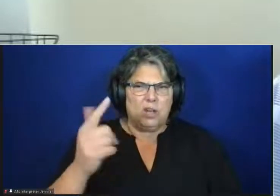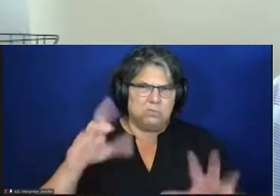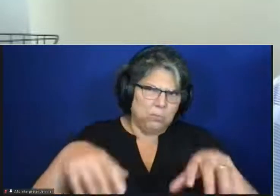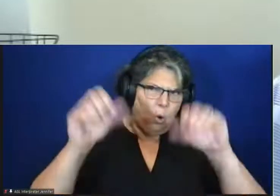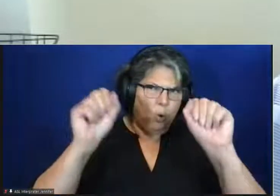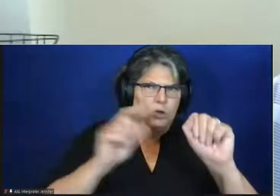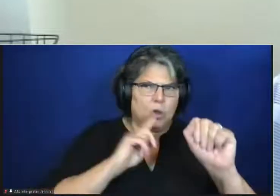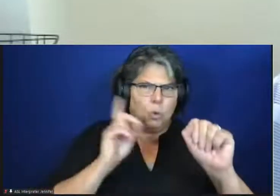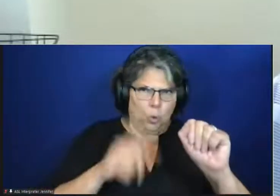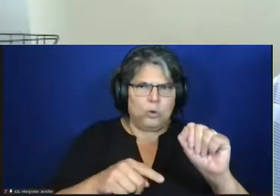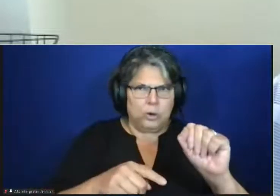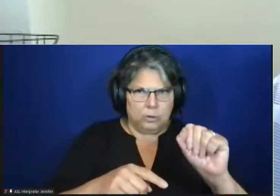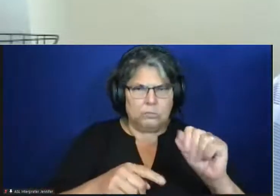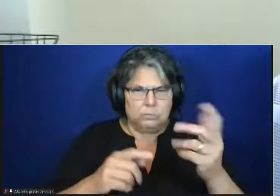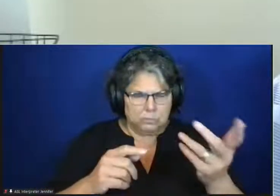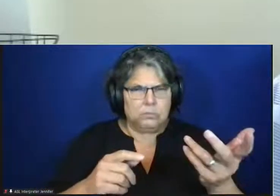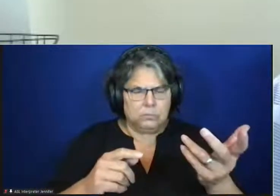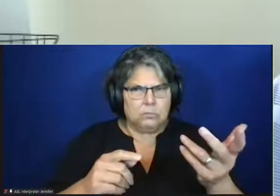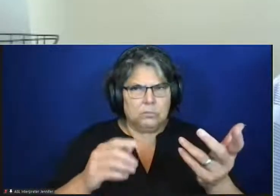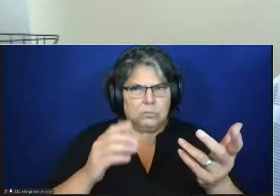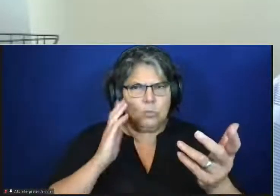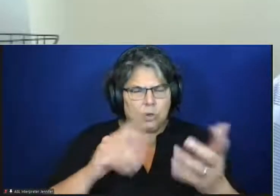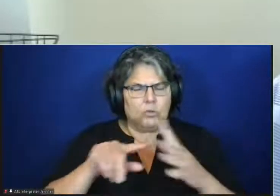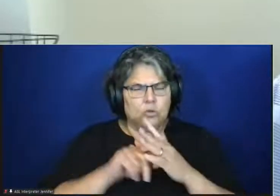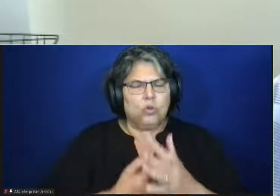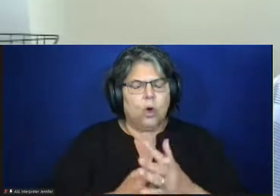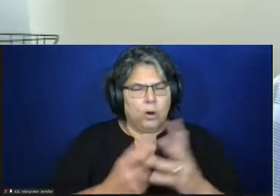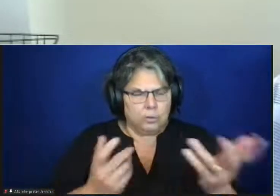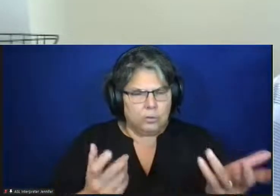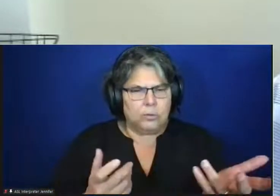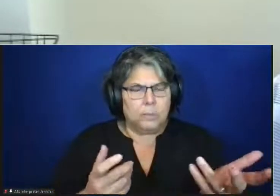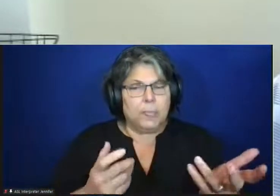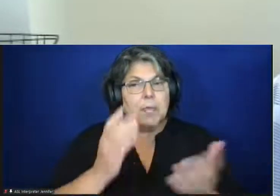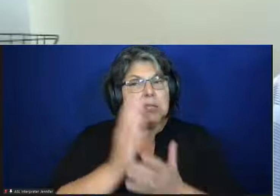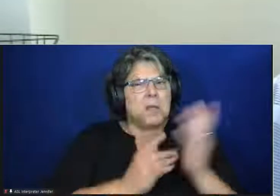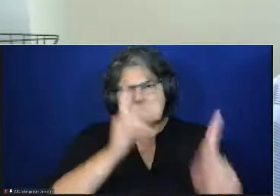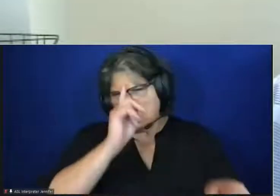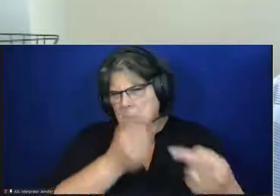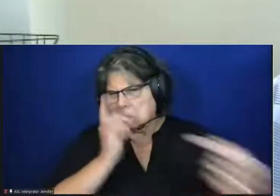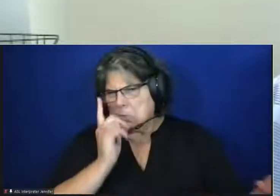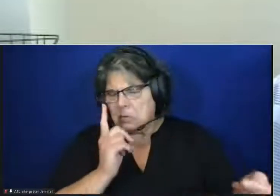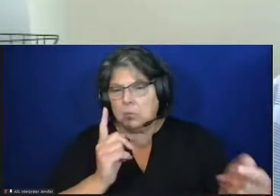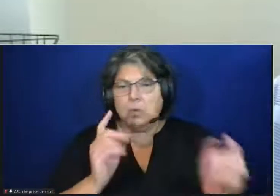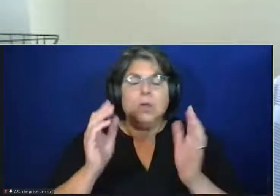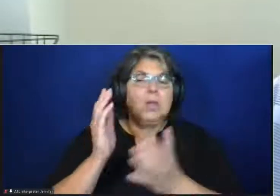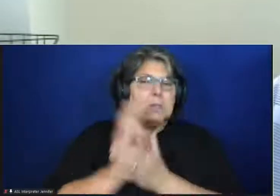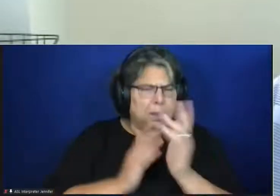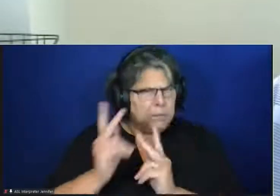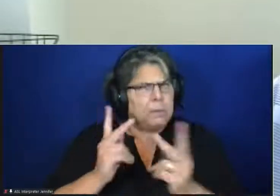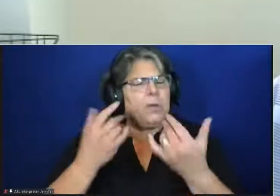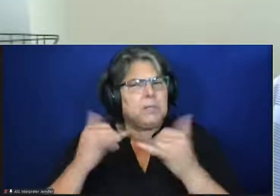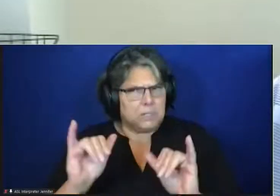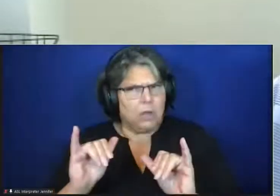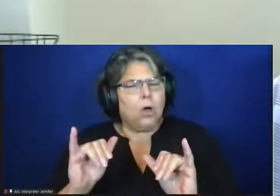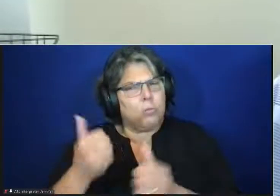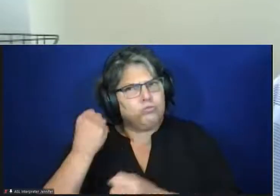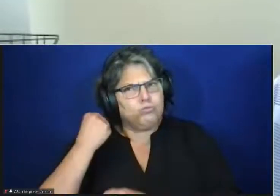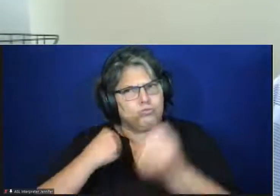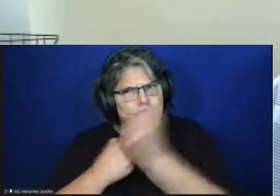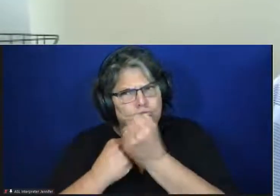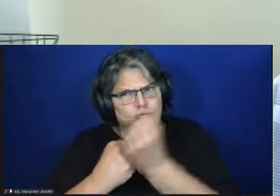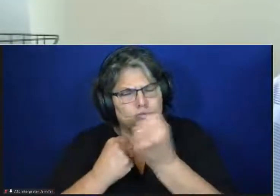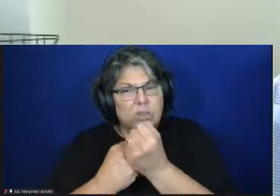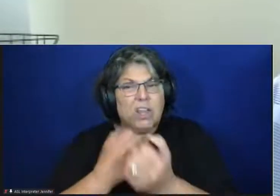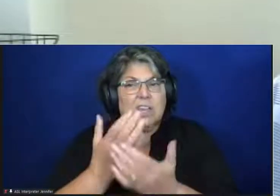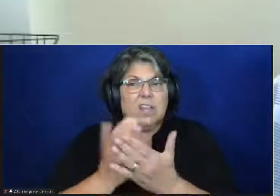still opposed, I'm getting more favorable reports now, and some people who've come back from Los Angeles or the Bay Area where they